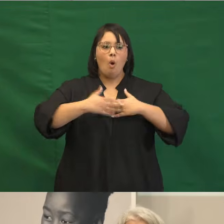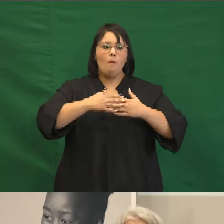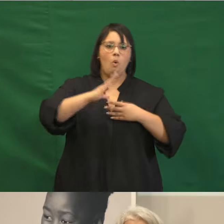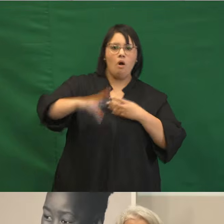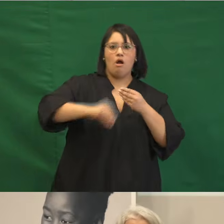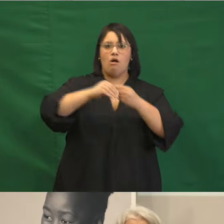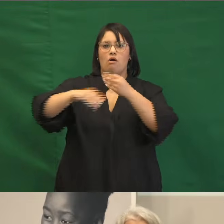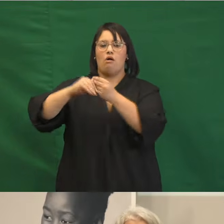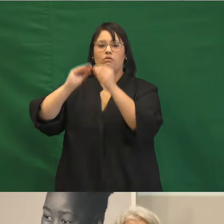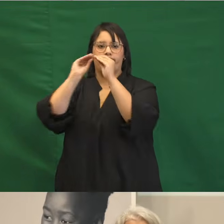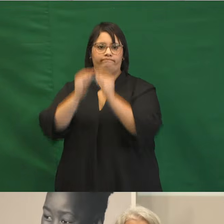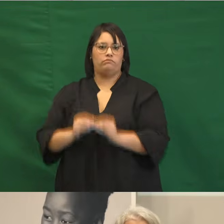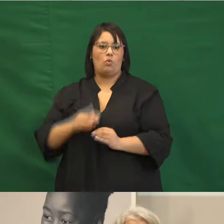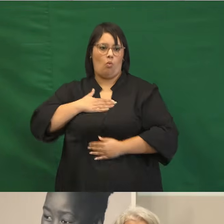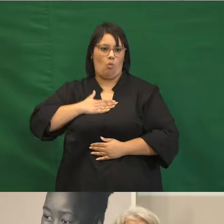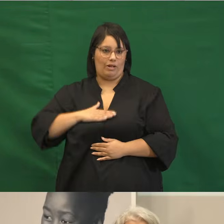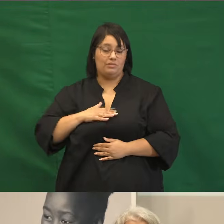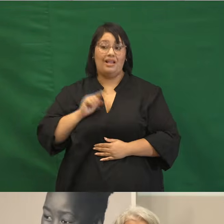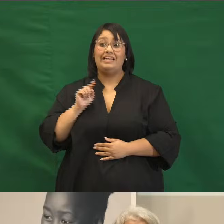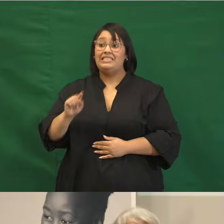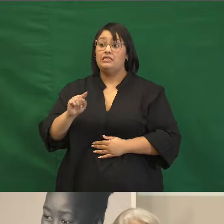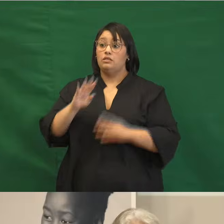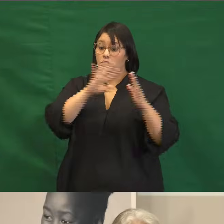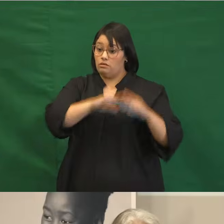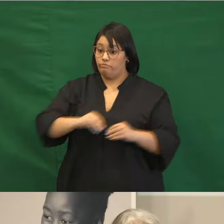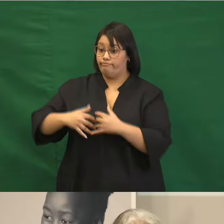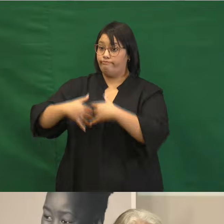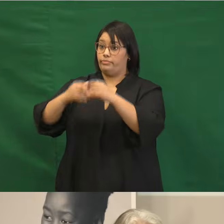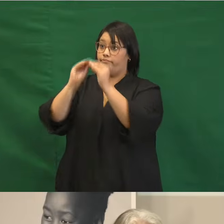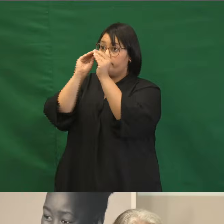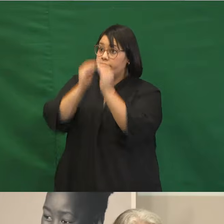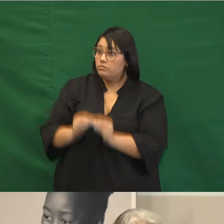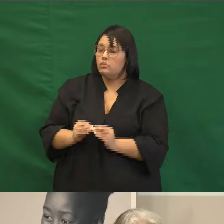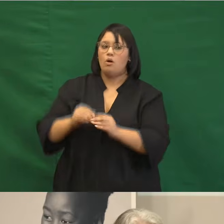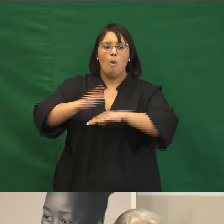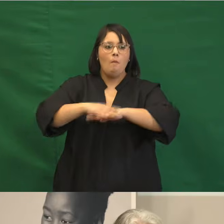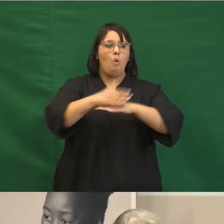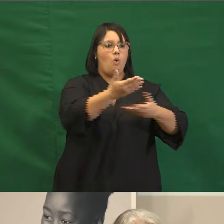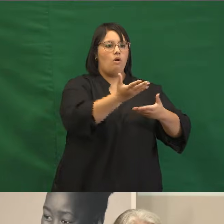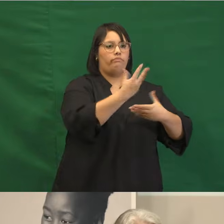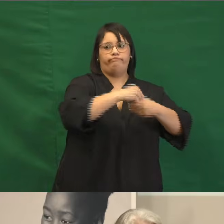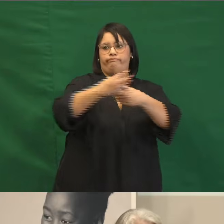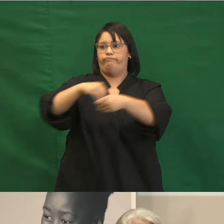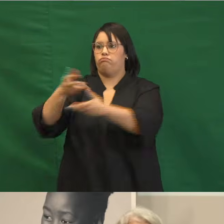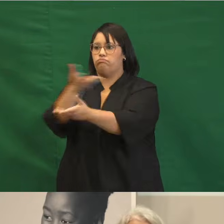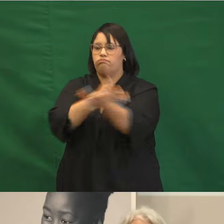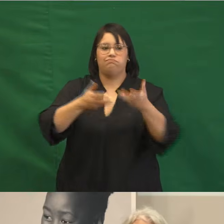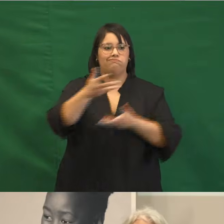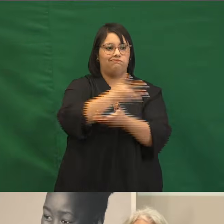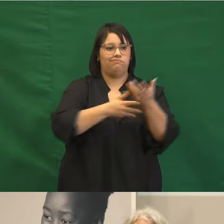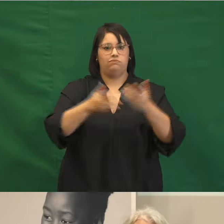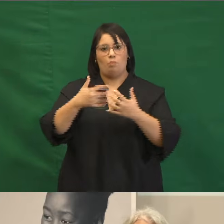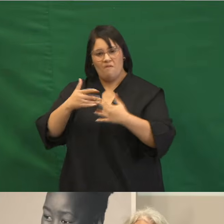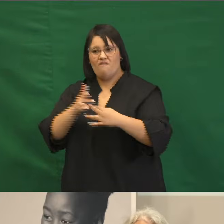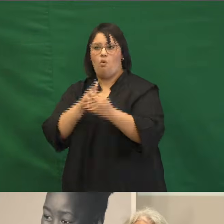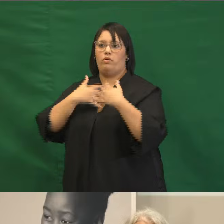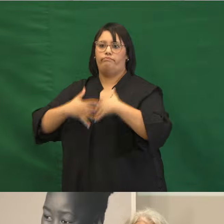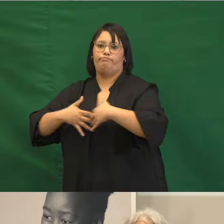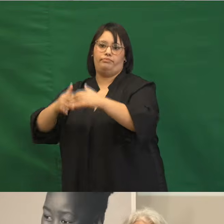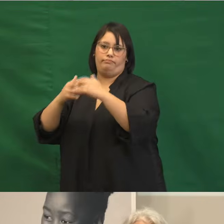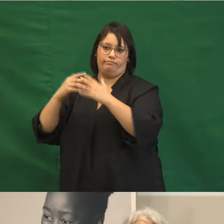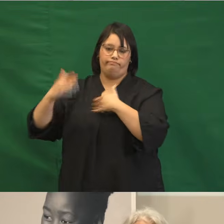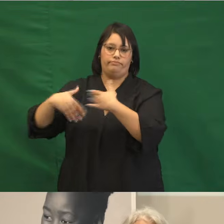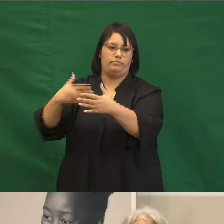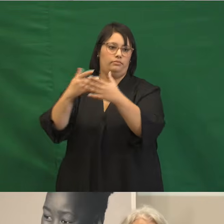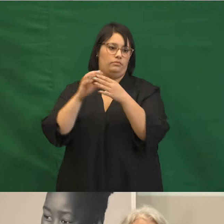engage across and extend that engagement as far as possible. Next slide, thank you. So our